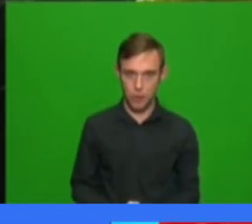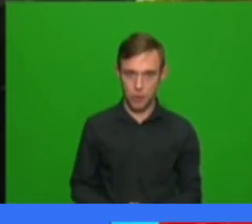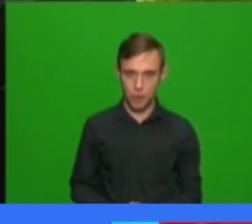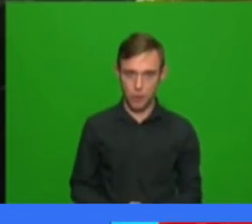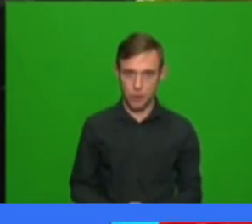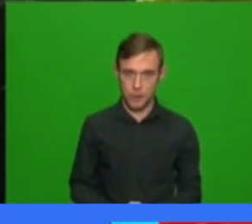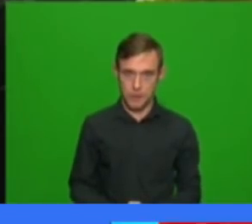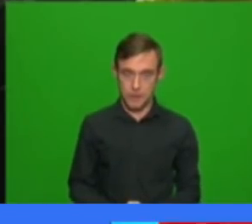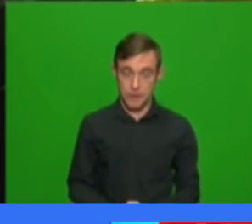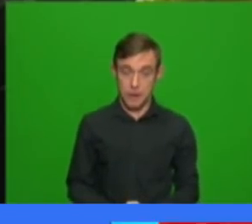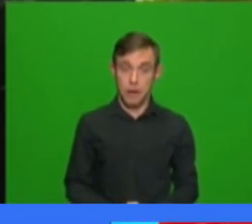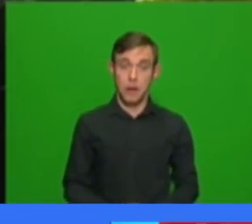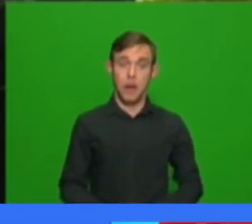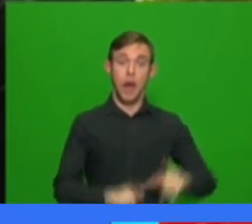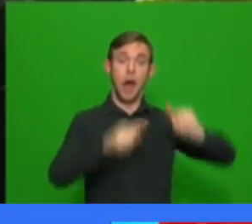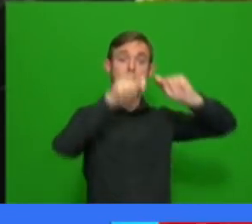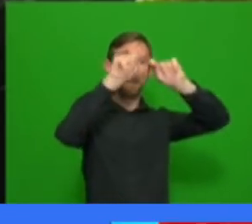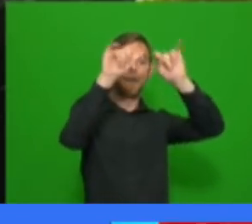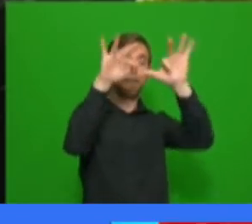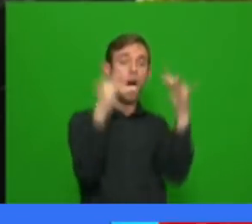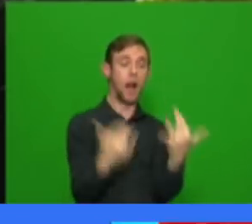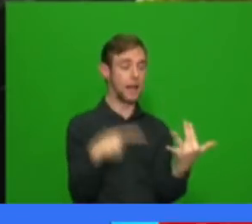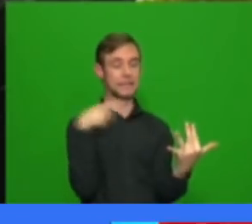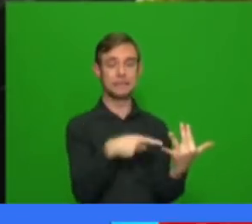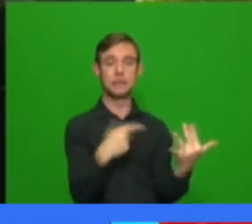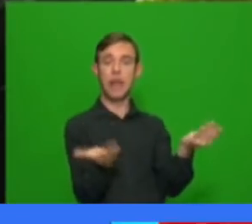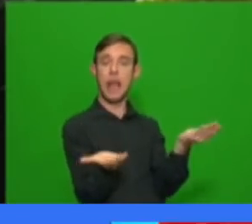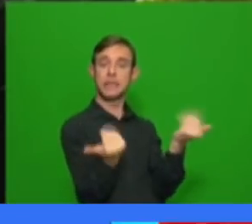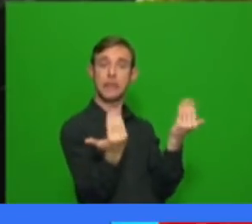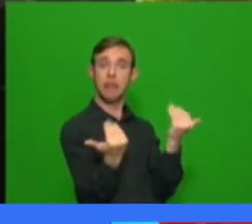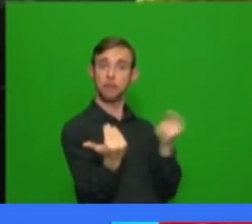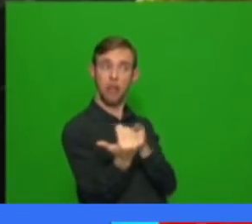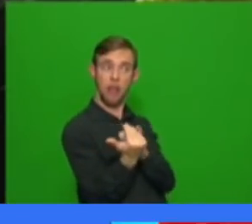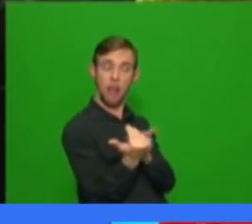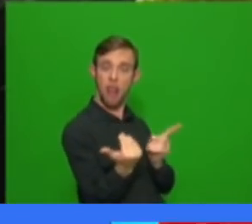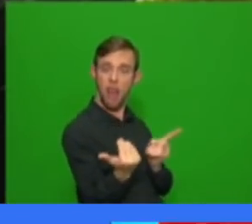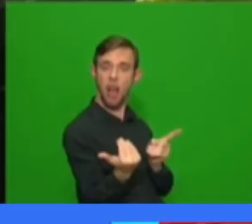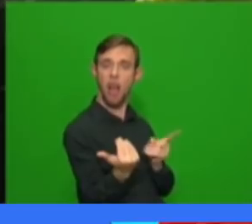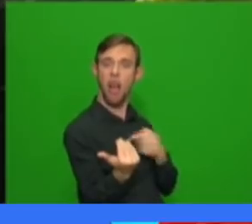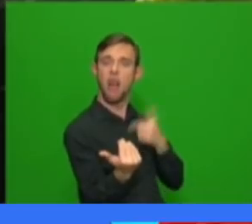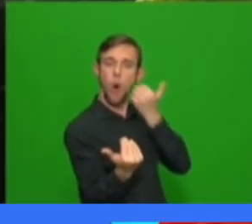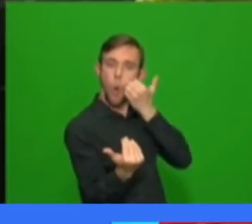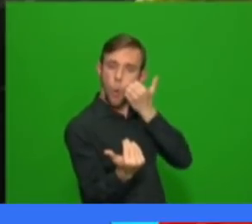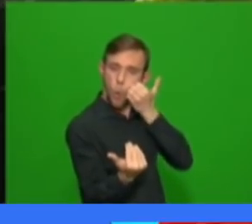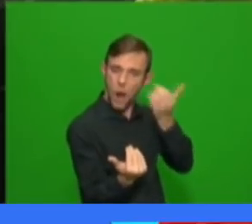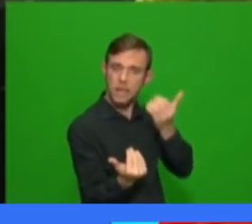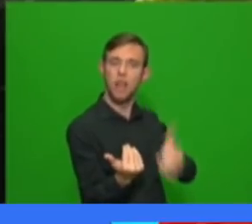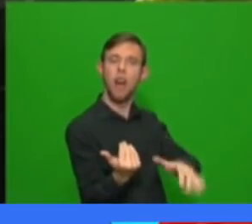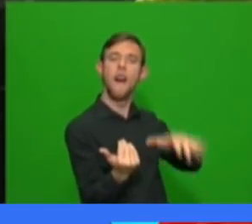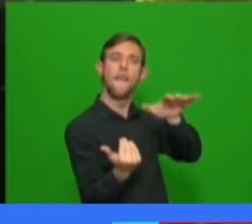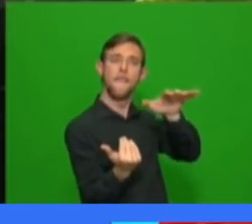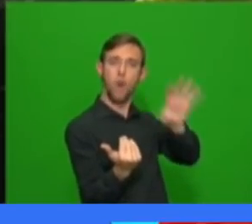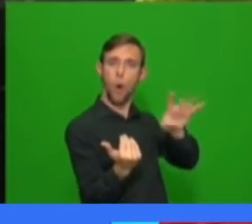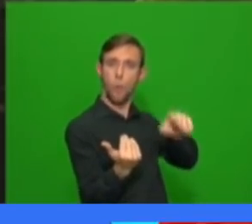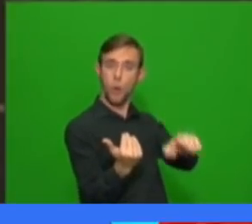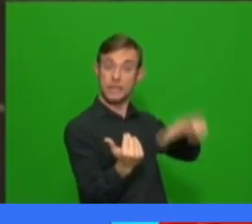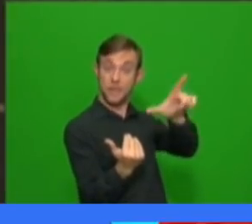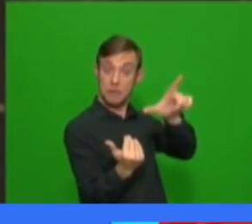Market-based expectations implicit in the break-even inflation rates remain sensitive to exchange rate